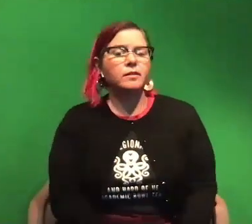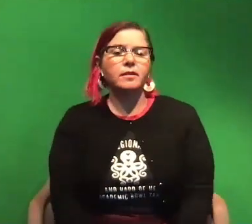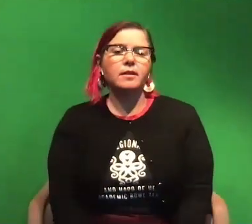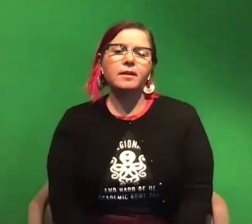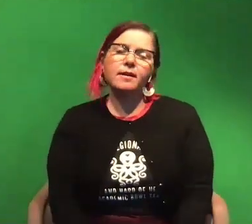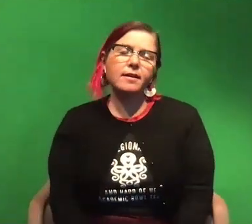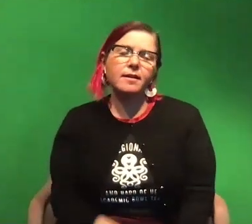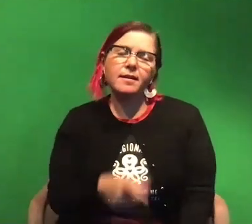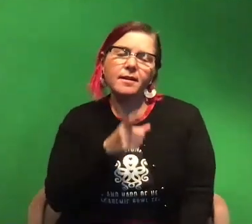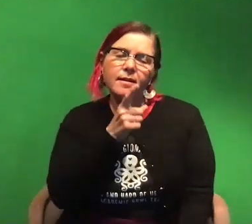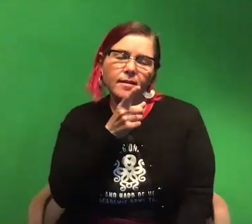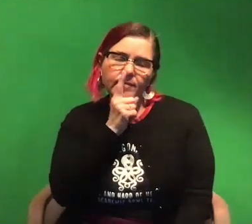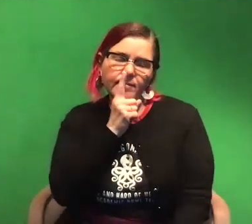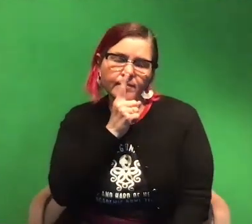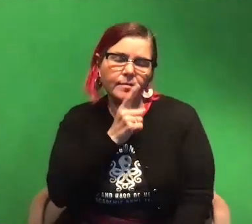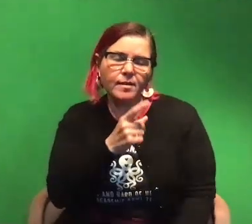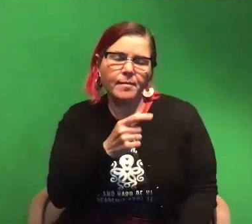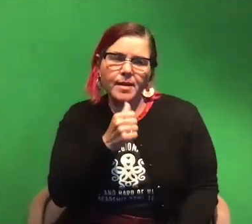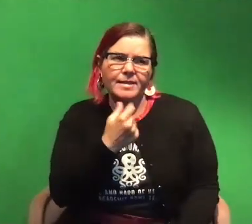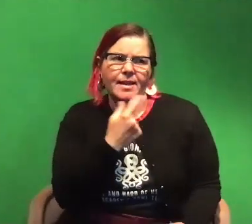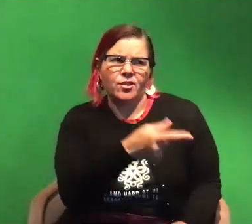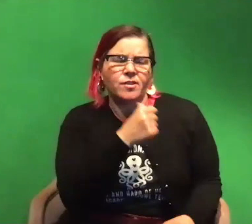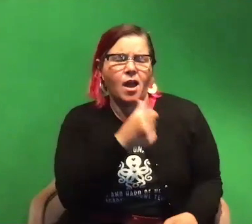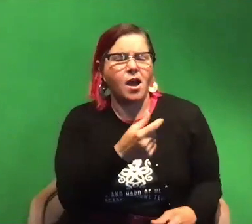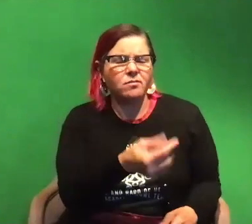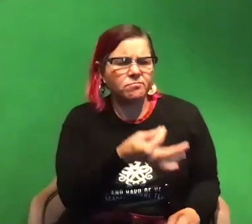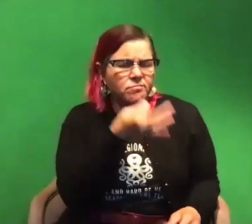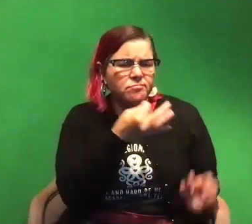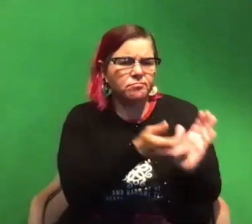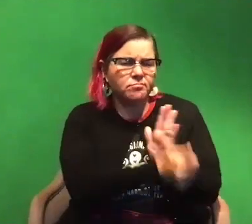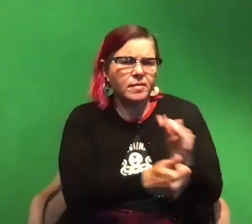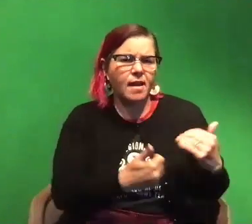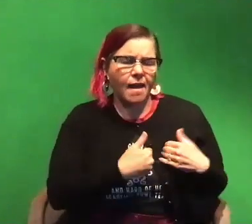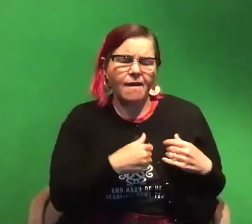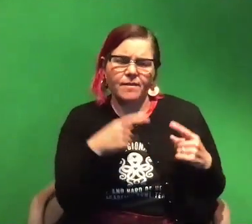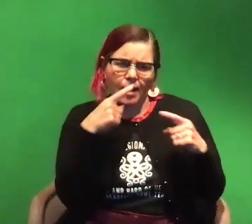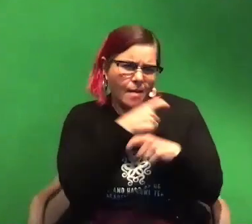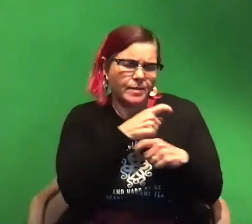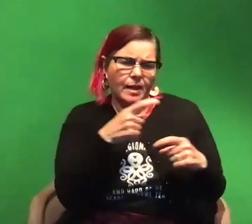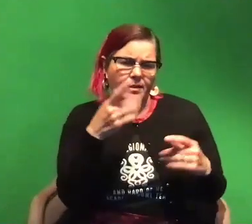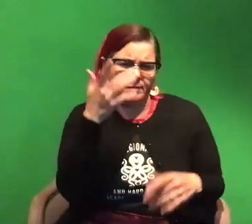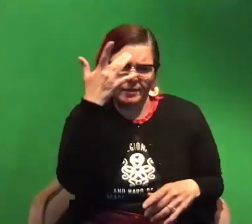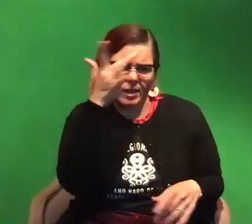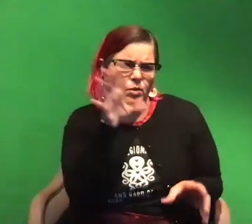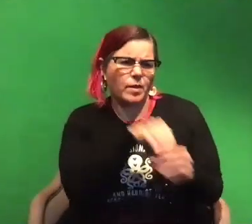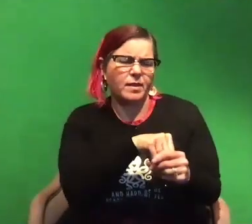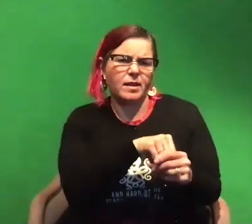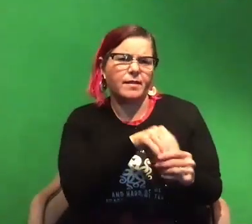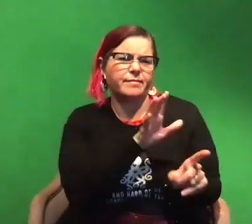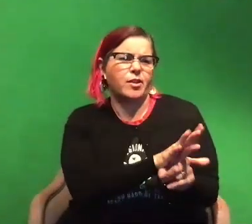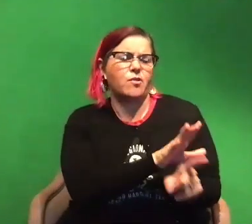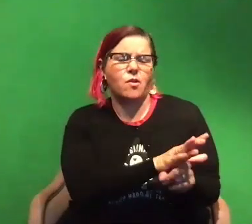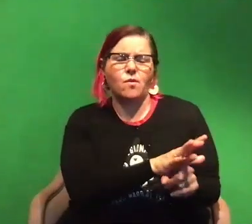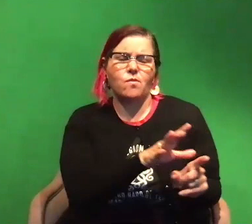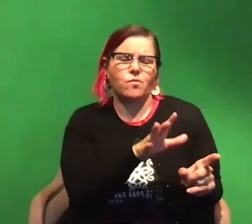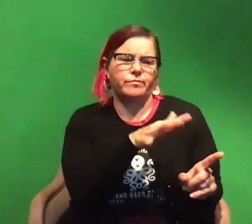mean to take anything away from octopuses, because they are very gifted and very sophisticated and intelligent within their own kind of